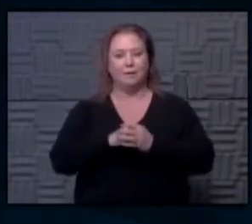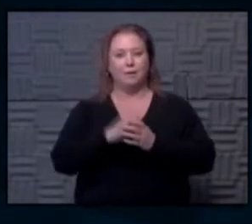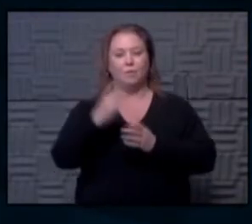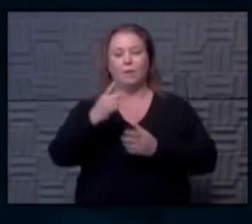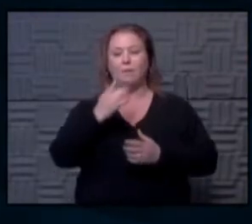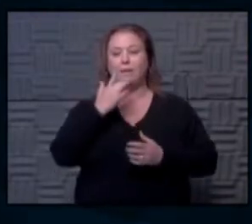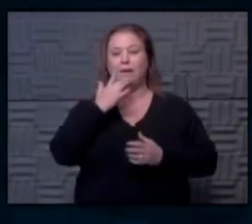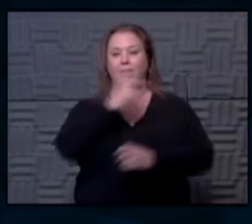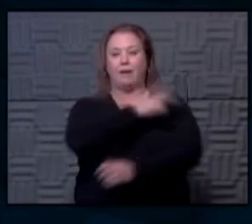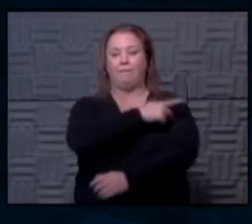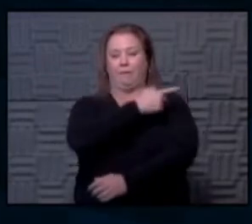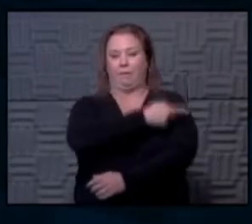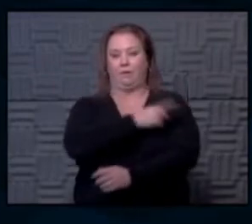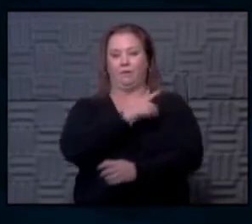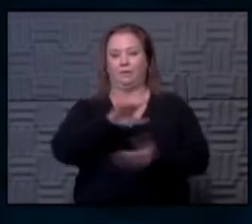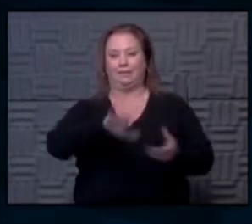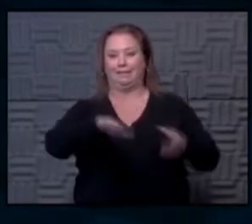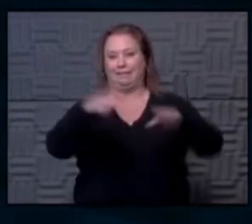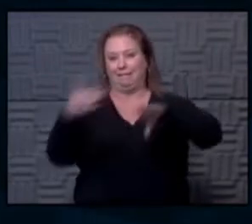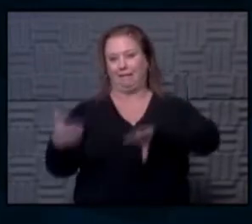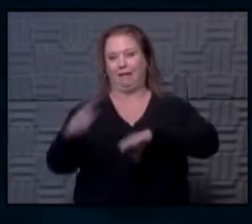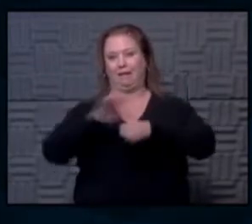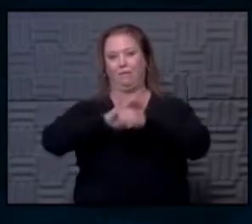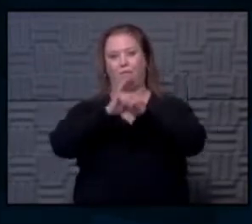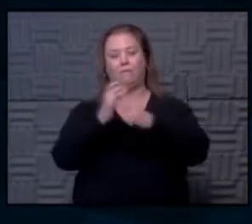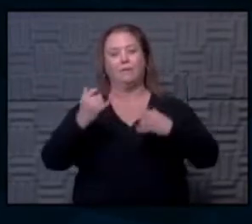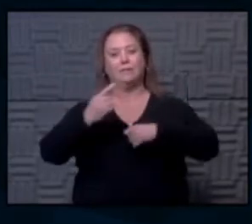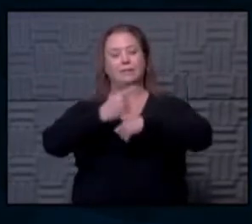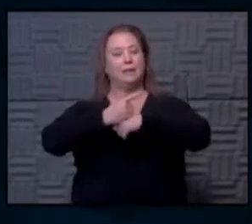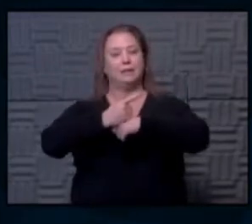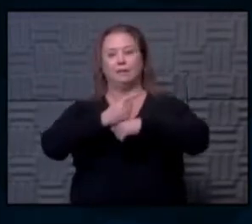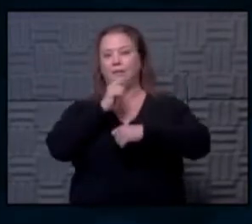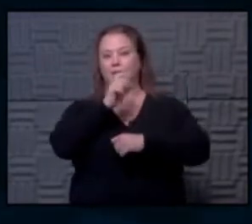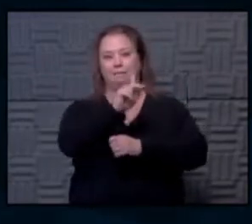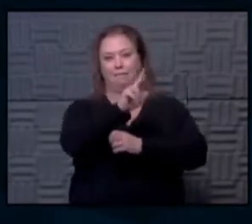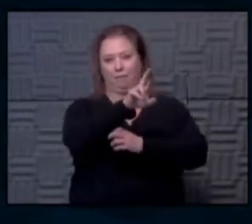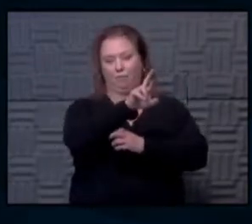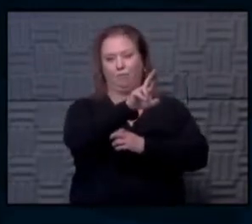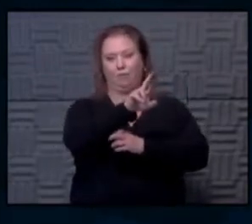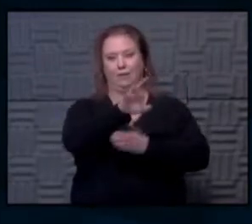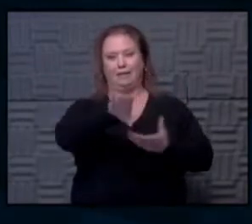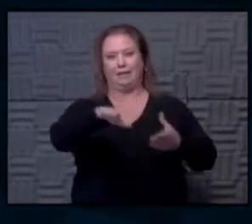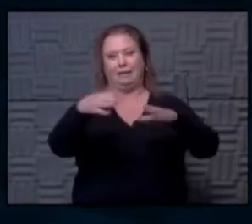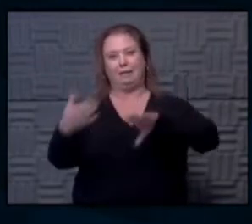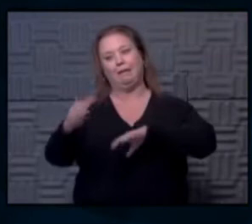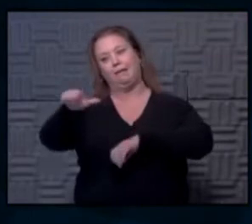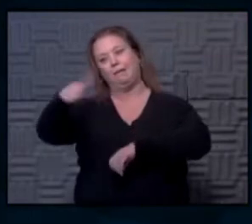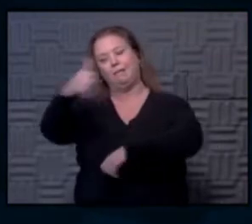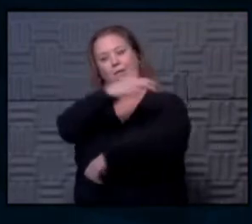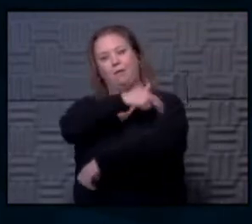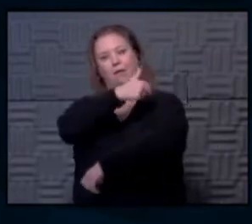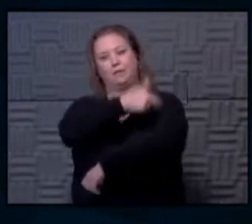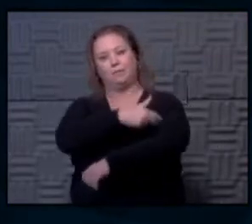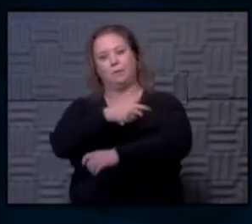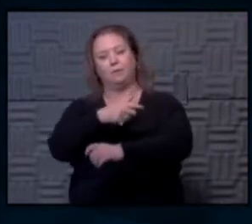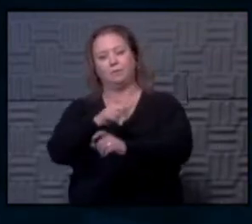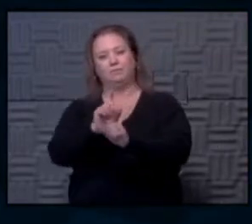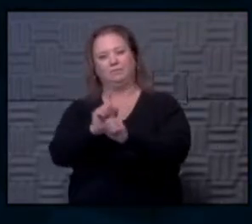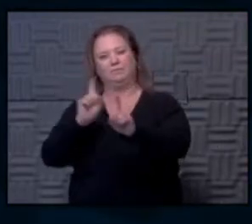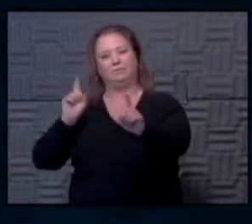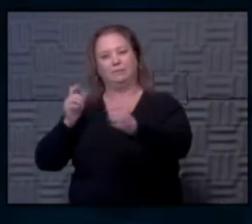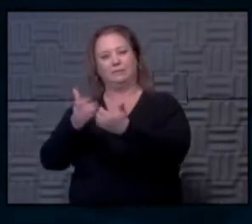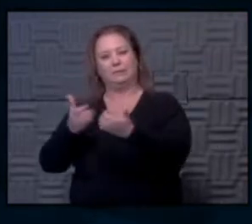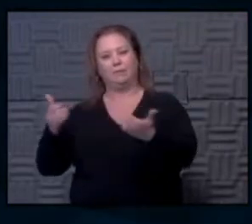of my favorite patients ever died of COVID-19 today. Not at KU. He died in another hospital, away from his care team,